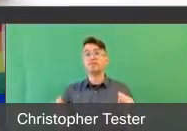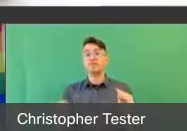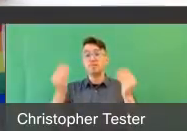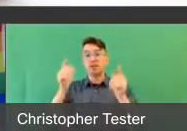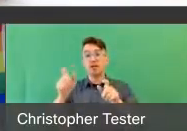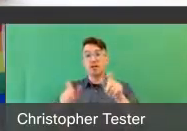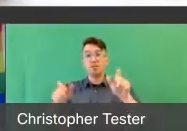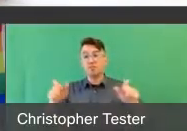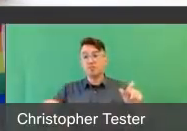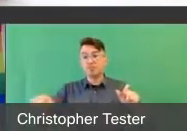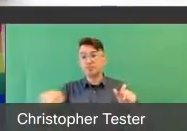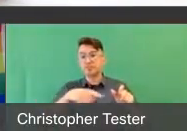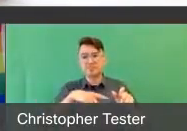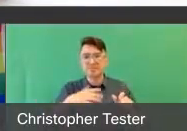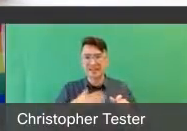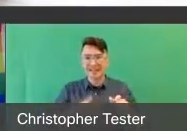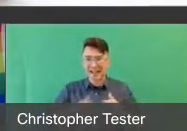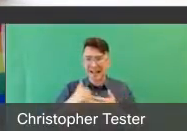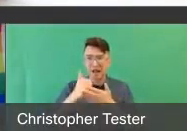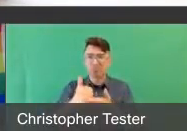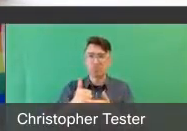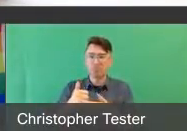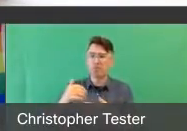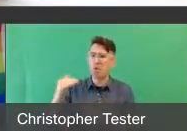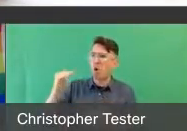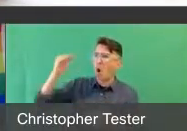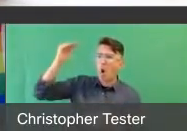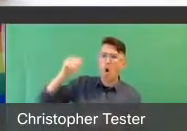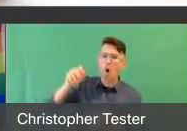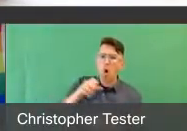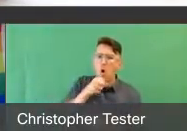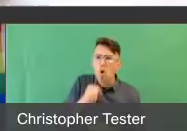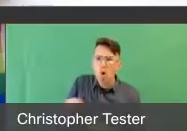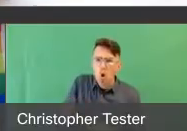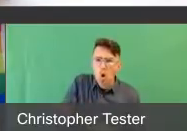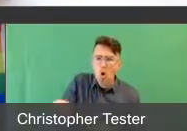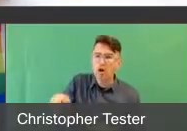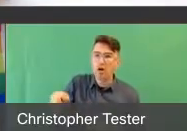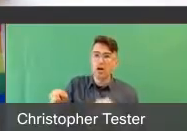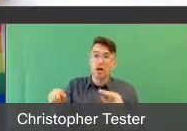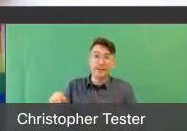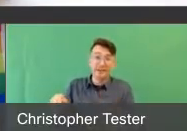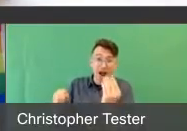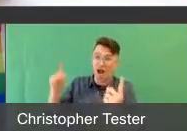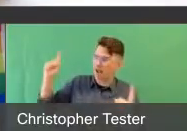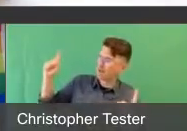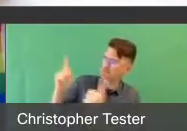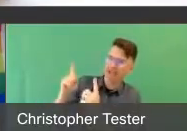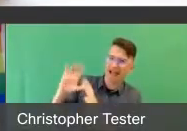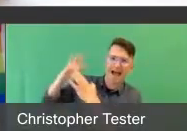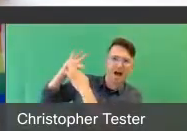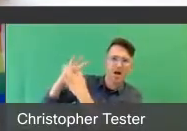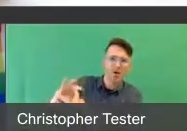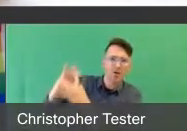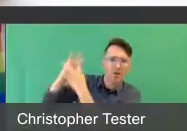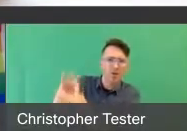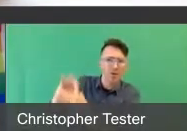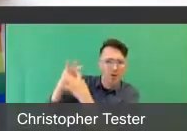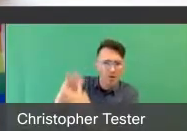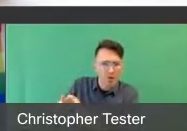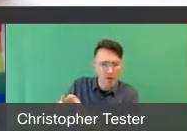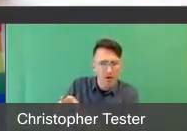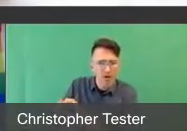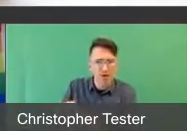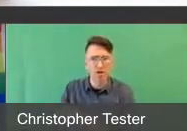resilience on both sides. I'm also concerned about the effects of the closure of schools on the